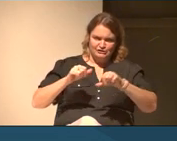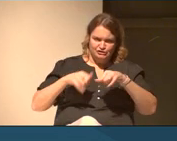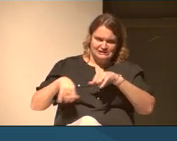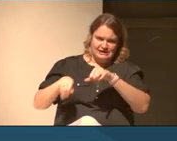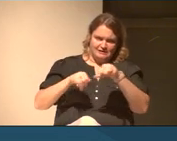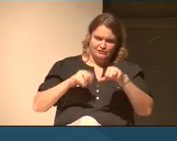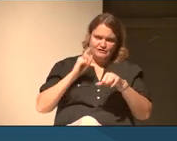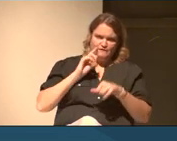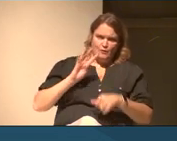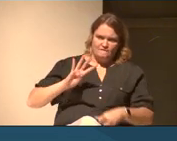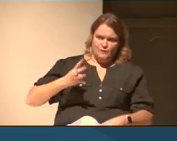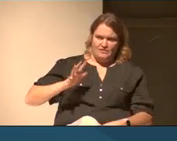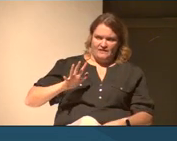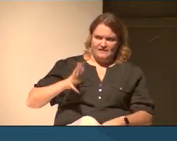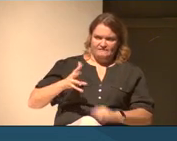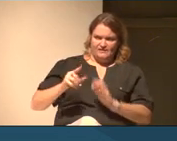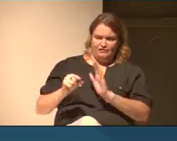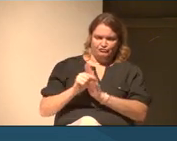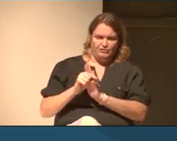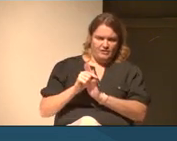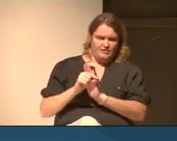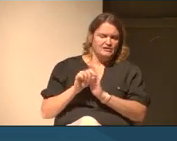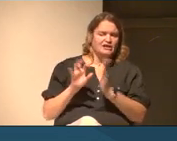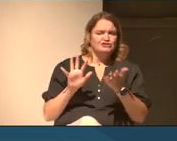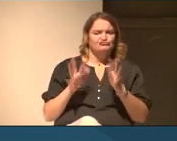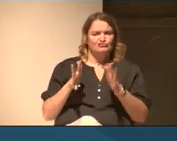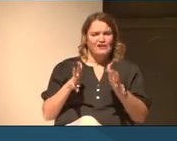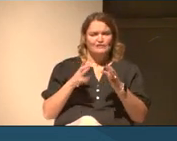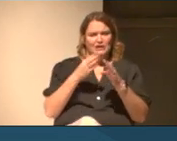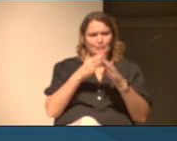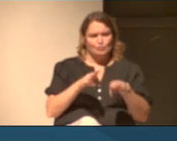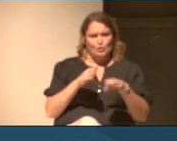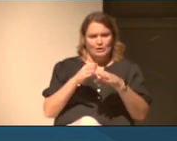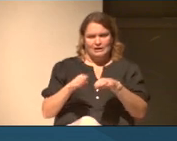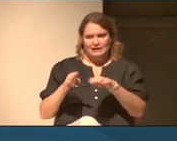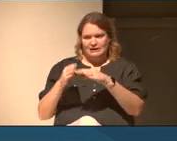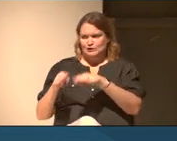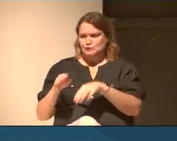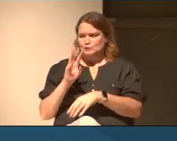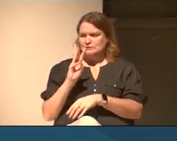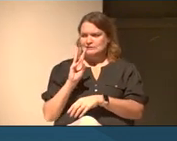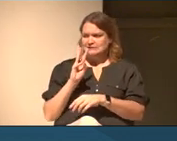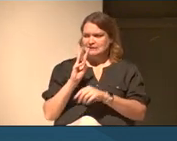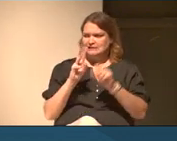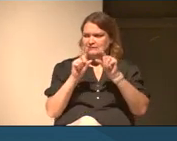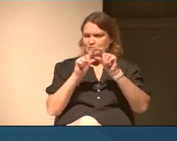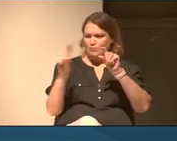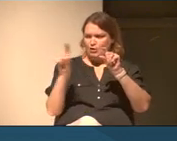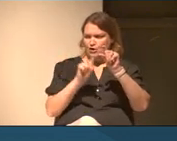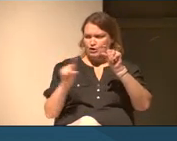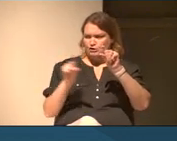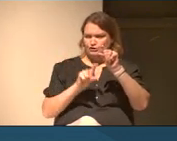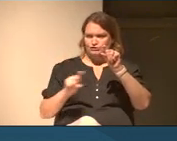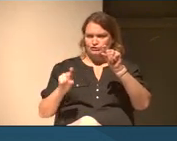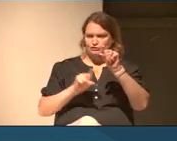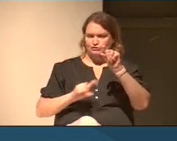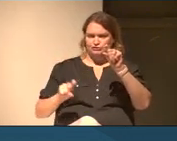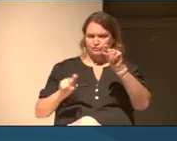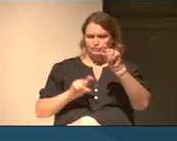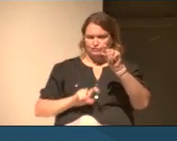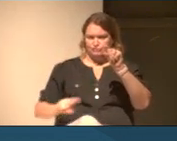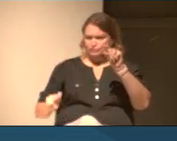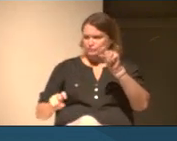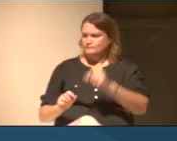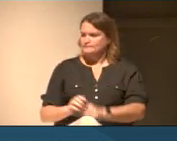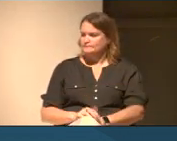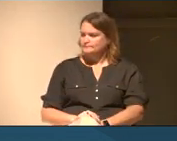fifth grade. And it's roughly broken into these six horizontal bars, and you can see there's those kind of like bookends that are all the same